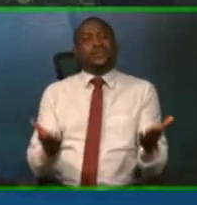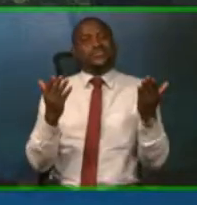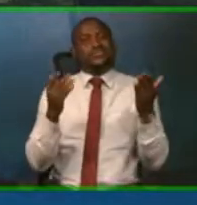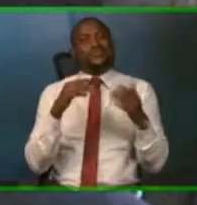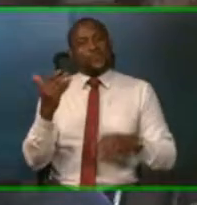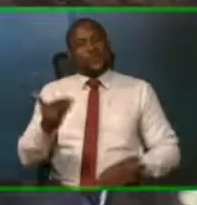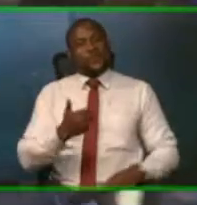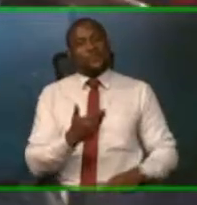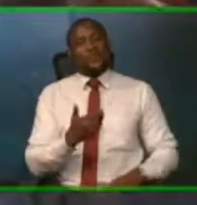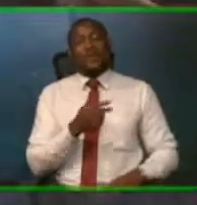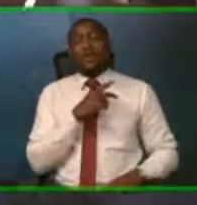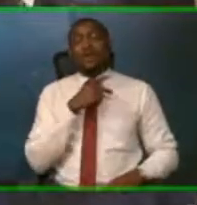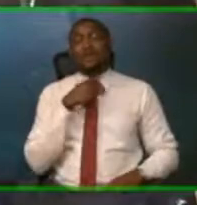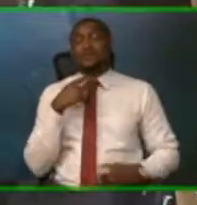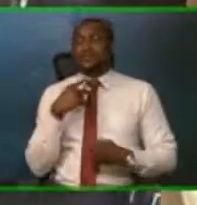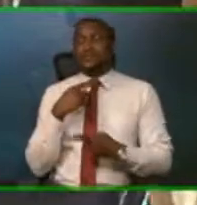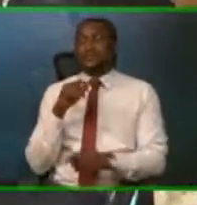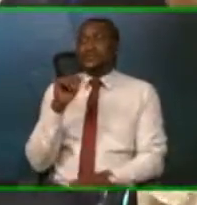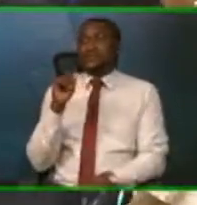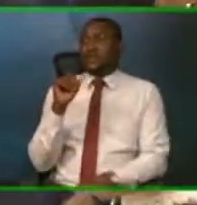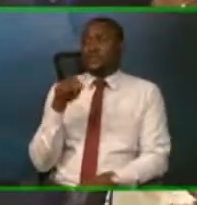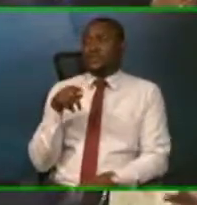Apostle Joshua. Sir.